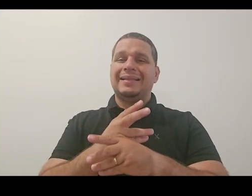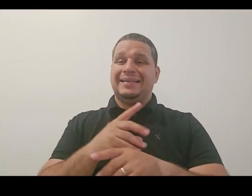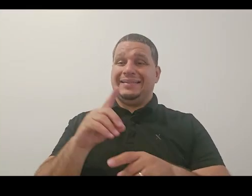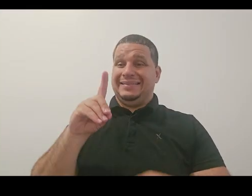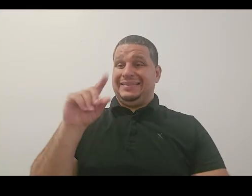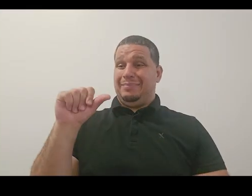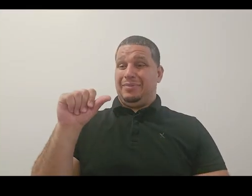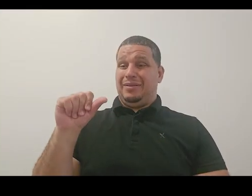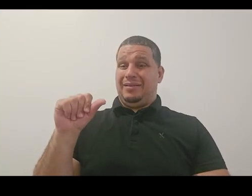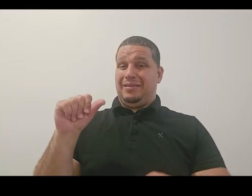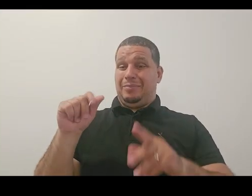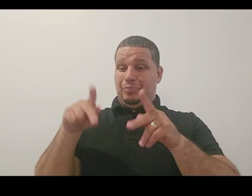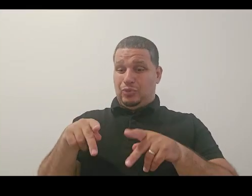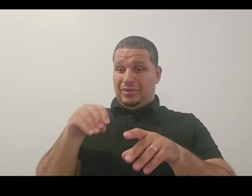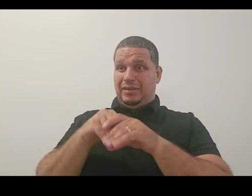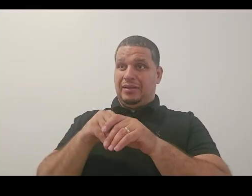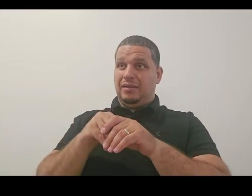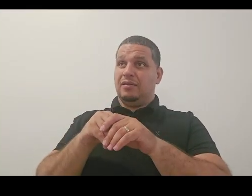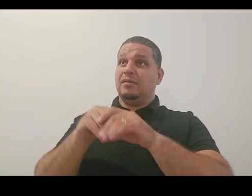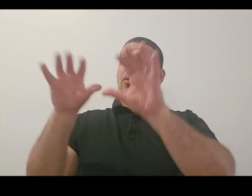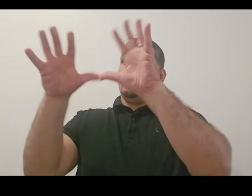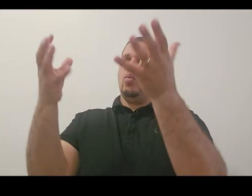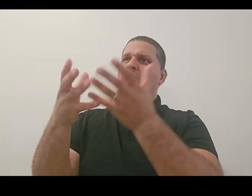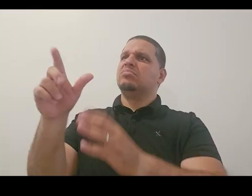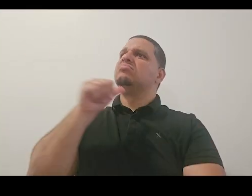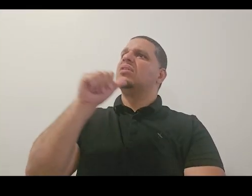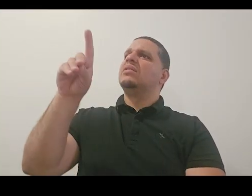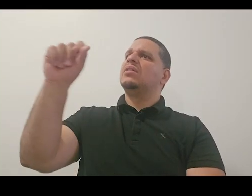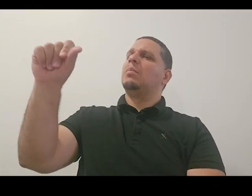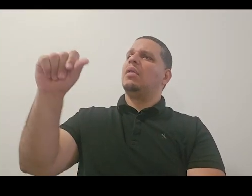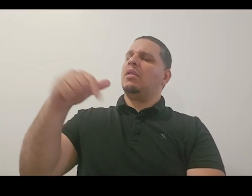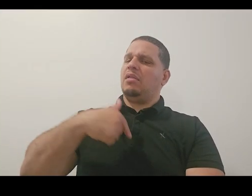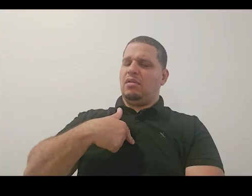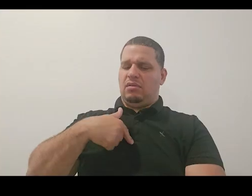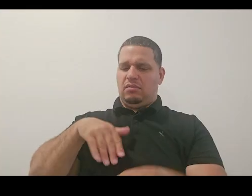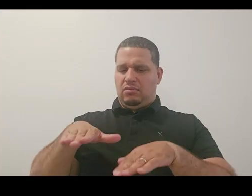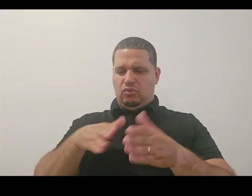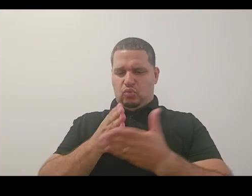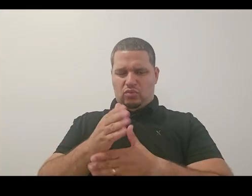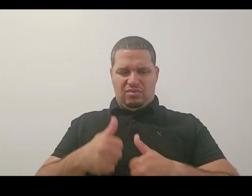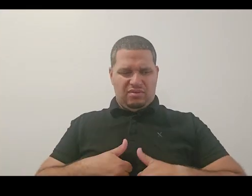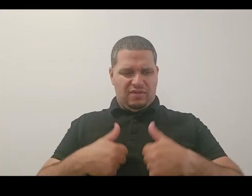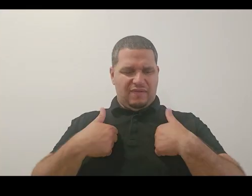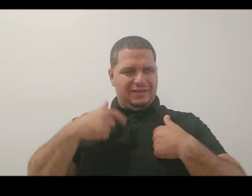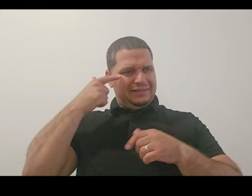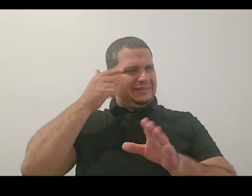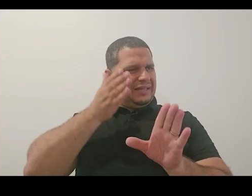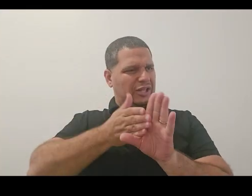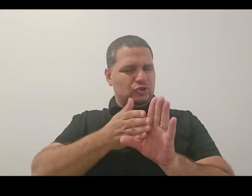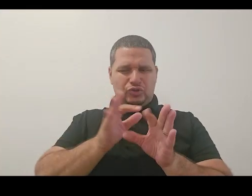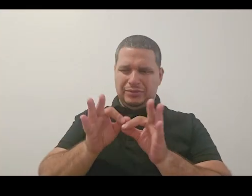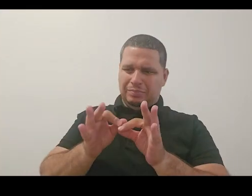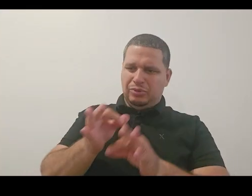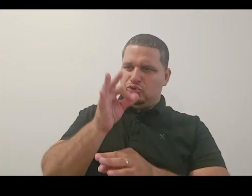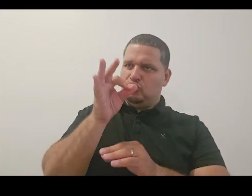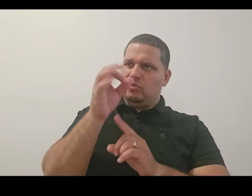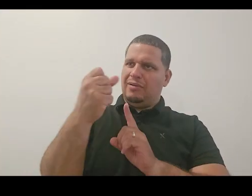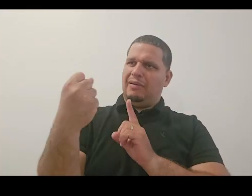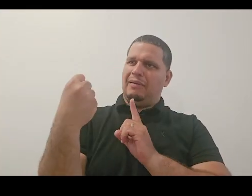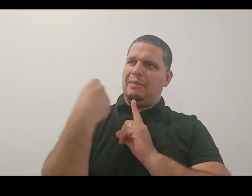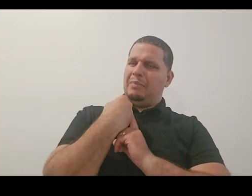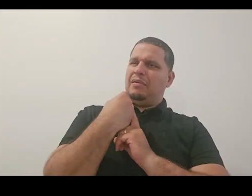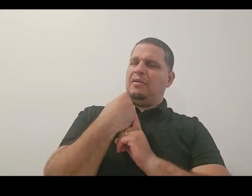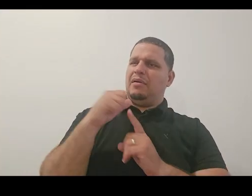person in a non-disabled world, like walking through your life, feeling the psychological, spiritual impact